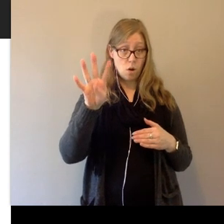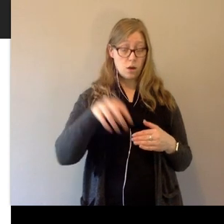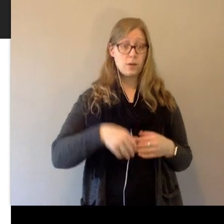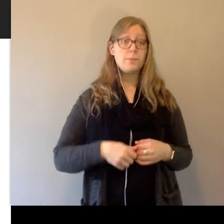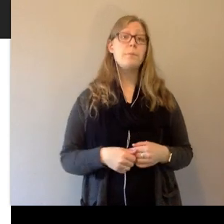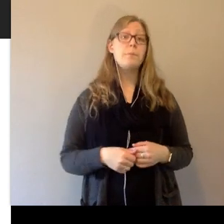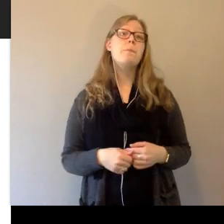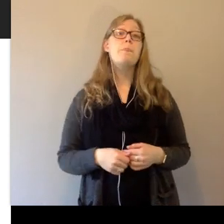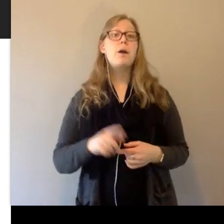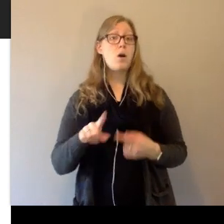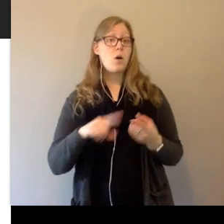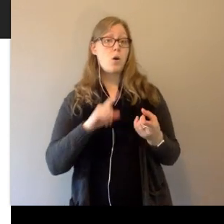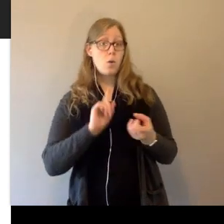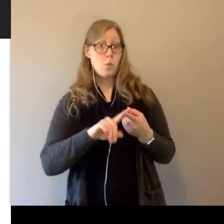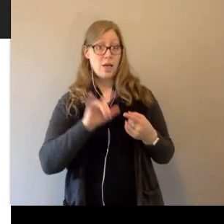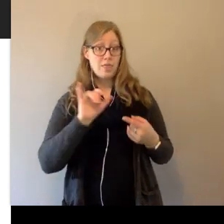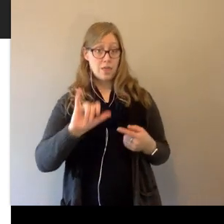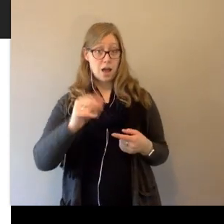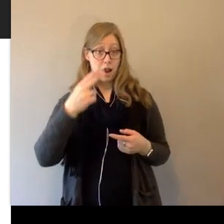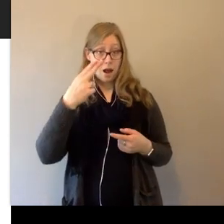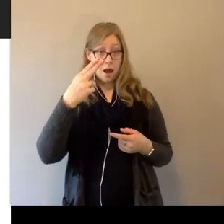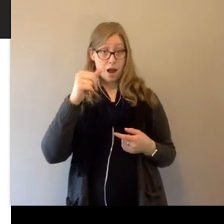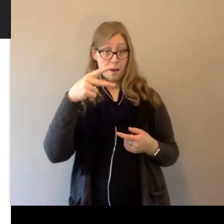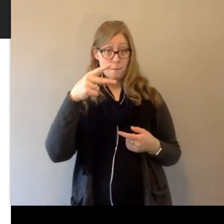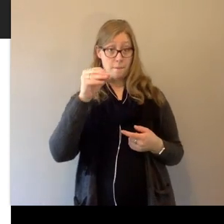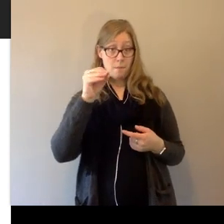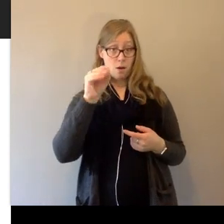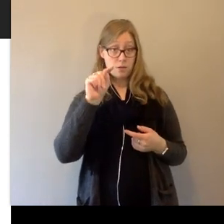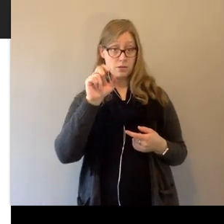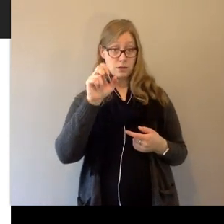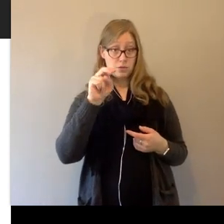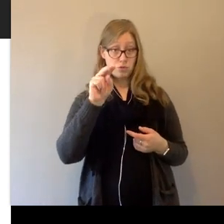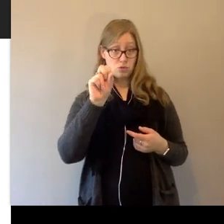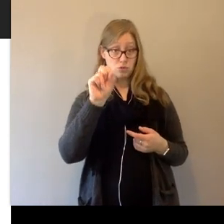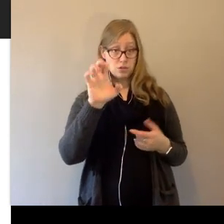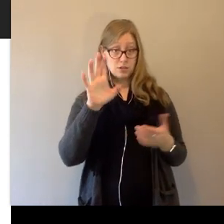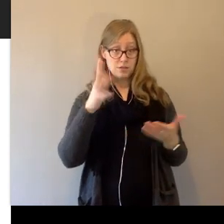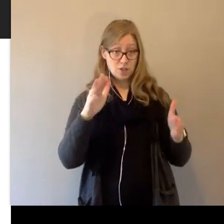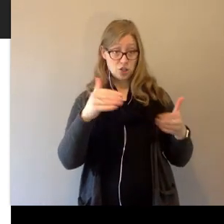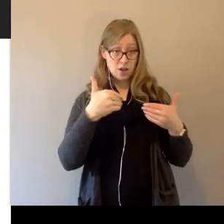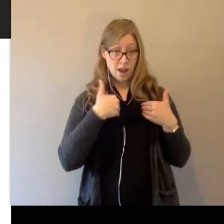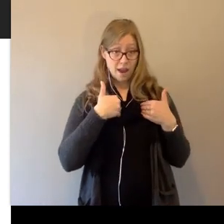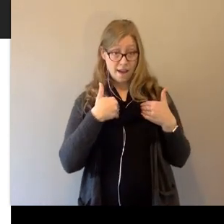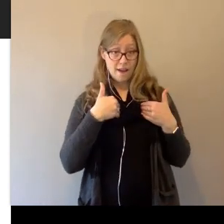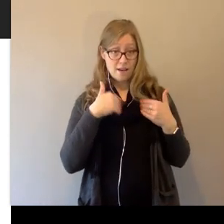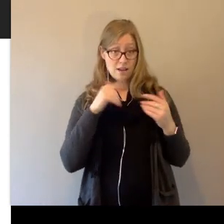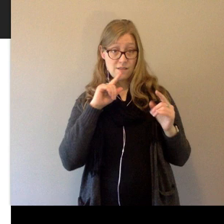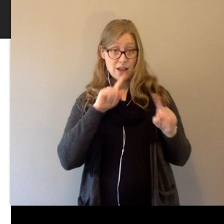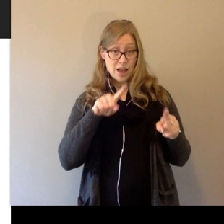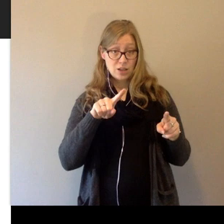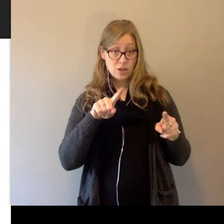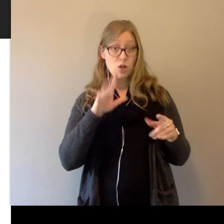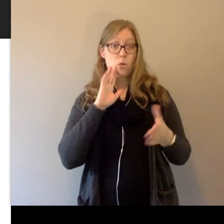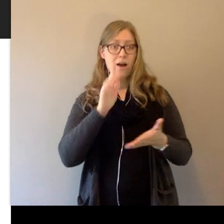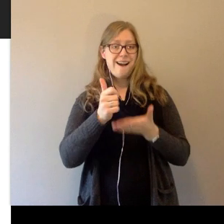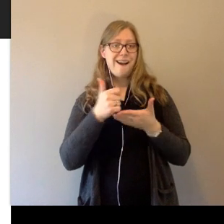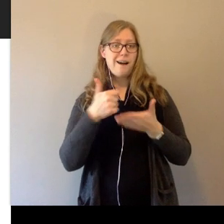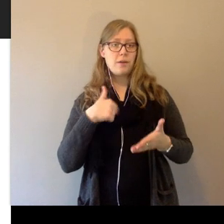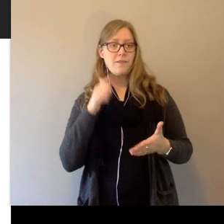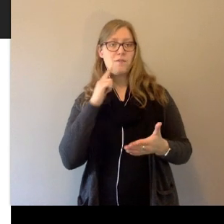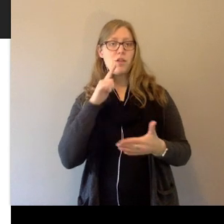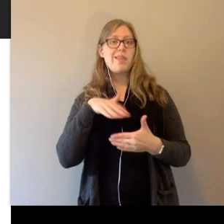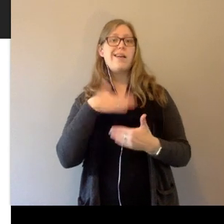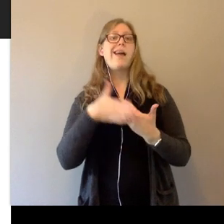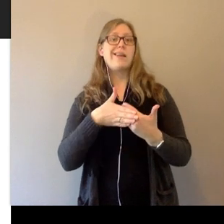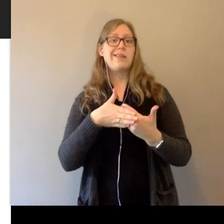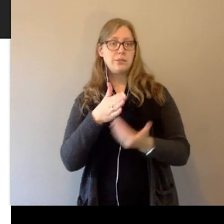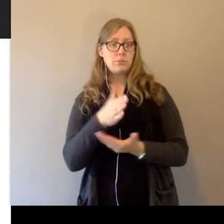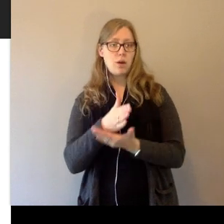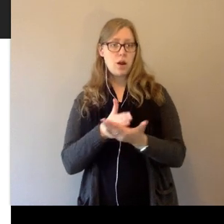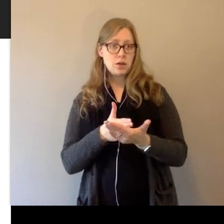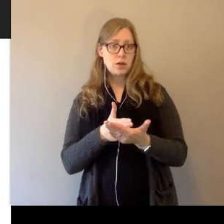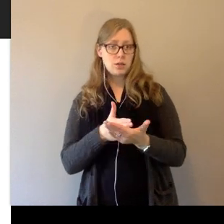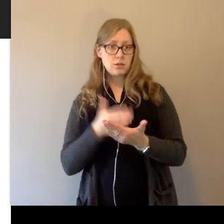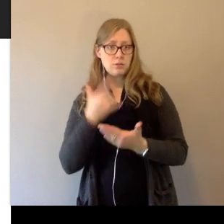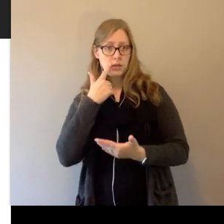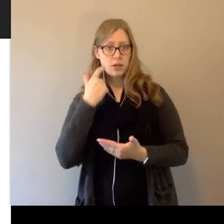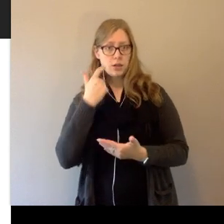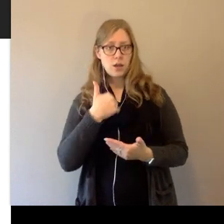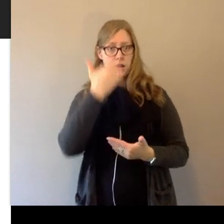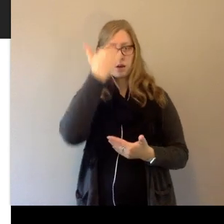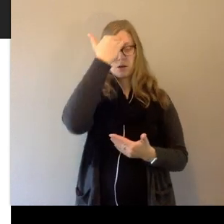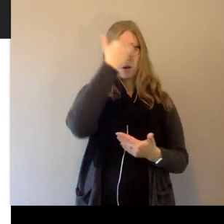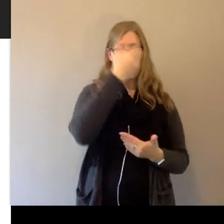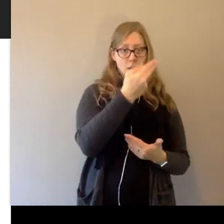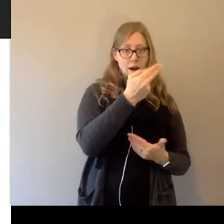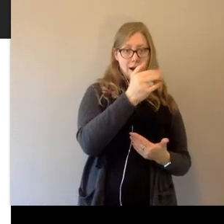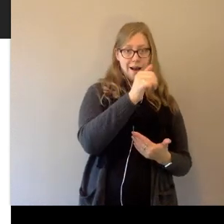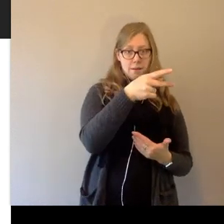the hypotenuse, then it's going to help me when I do the next one, because I know this hypotenuse length